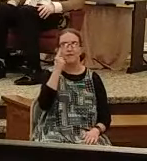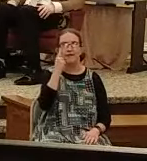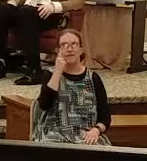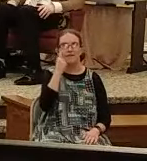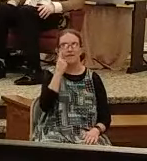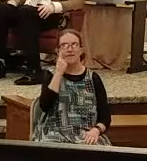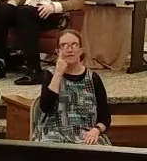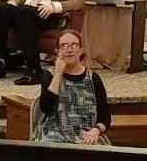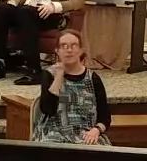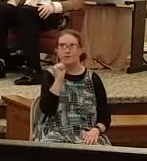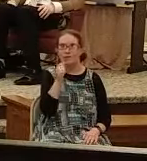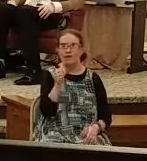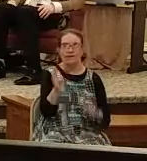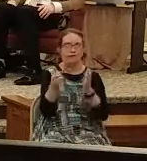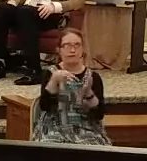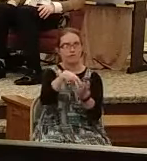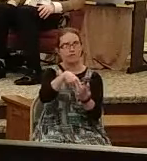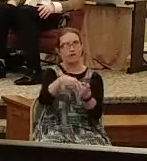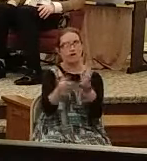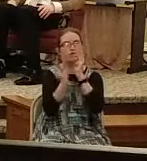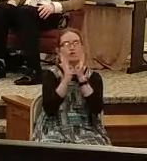or she wouldn't have stood there and talked to him.